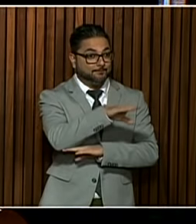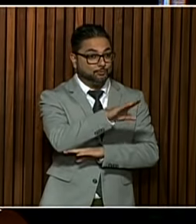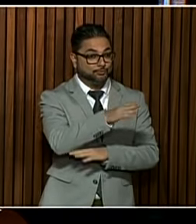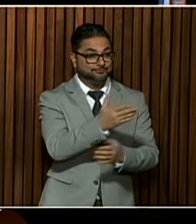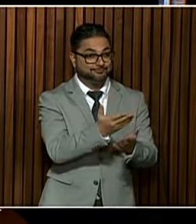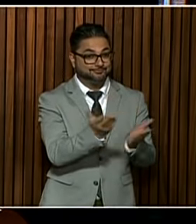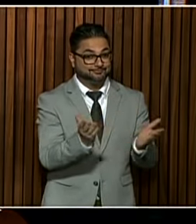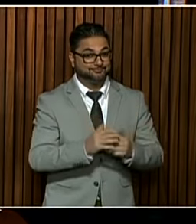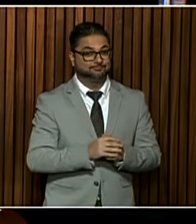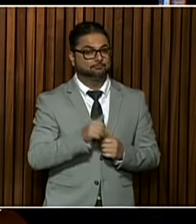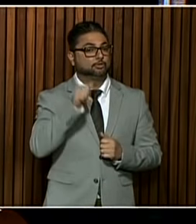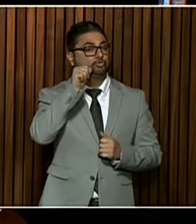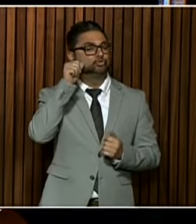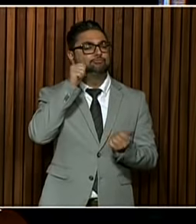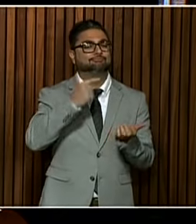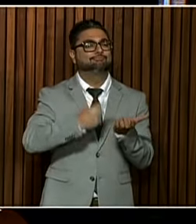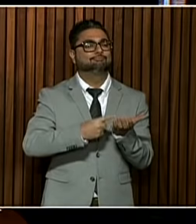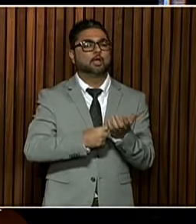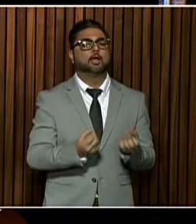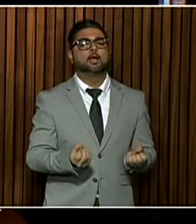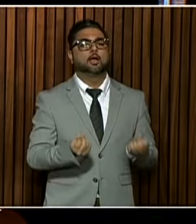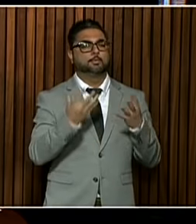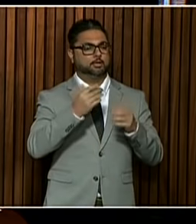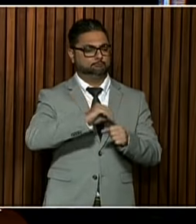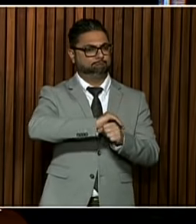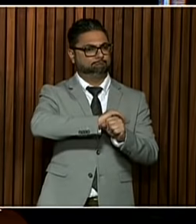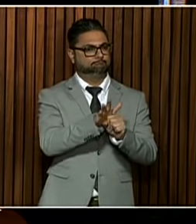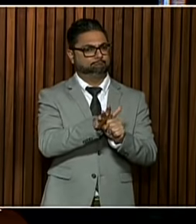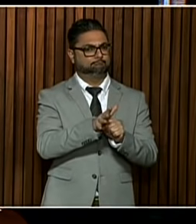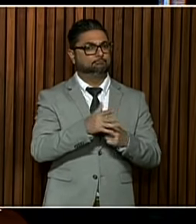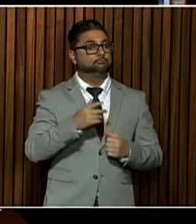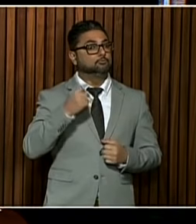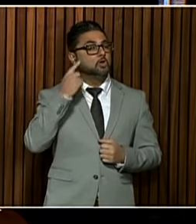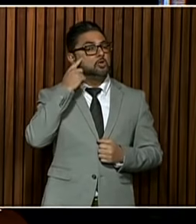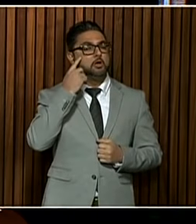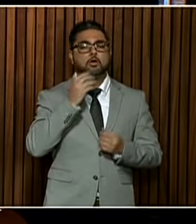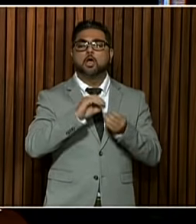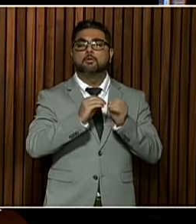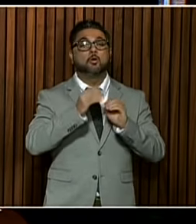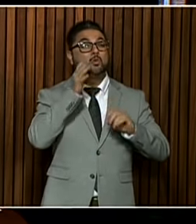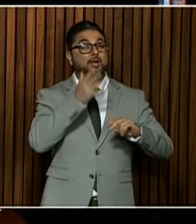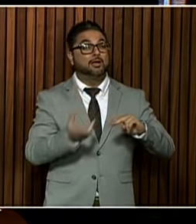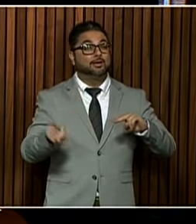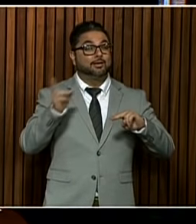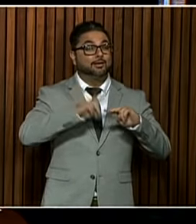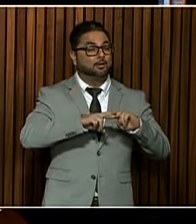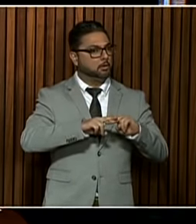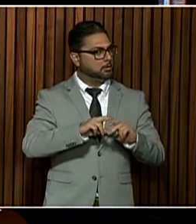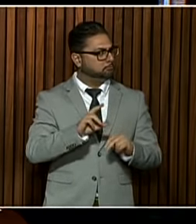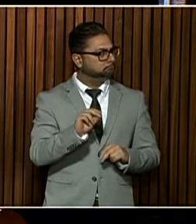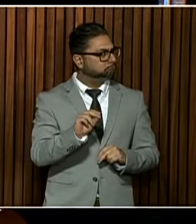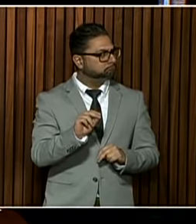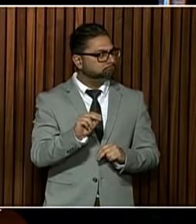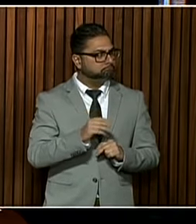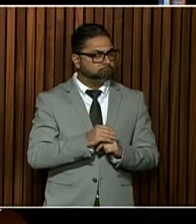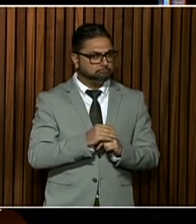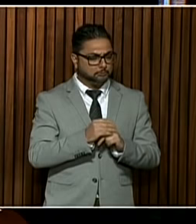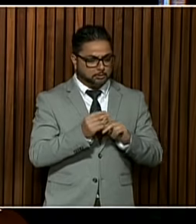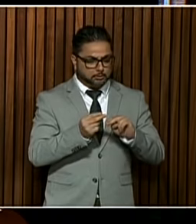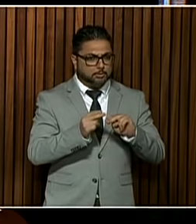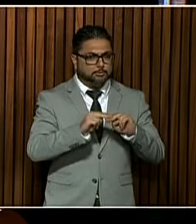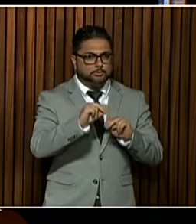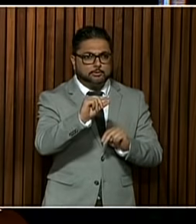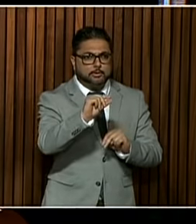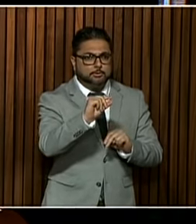cases. We thought they were going to go up extensively. They did not go up further from what we had on